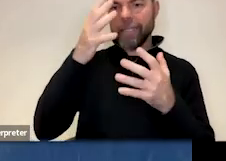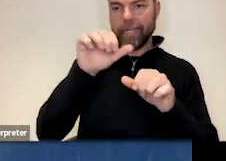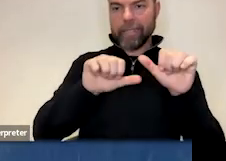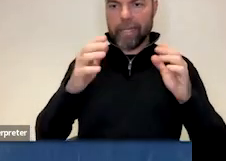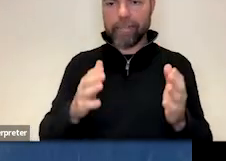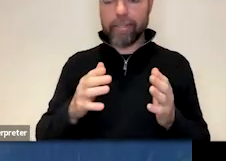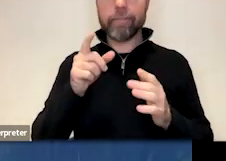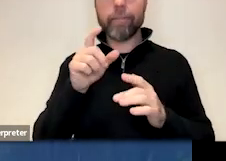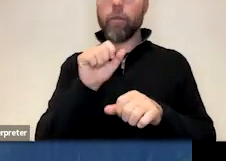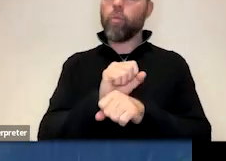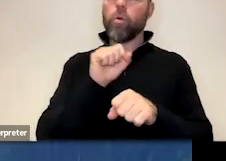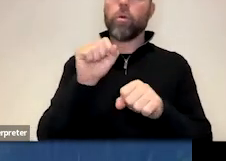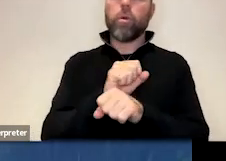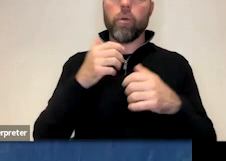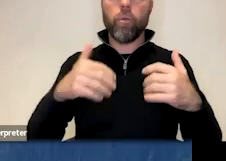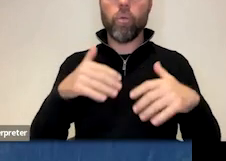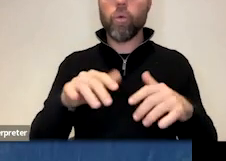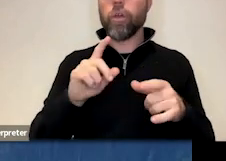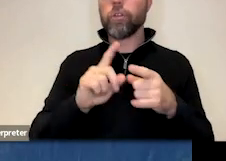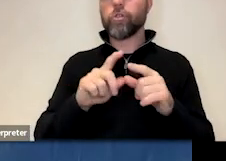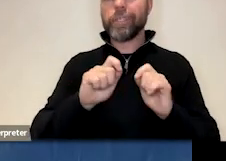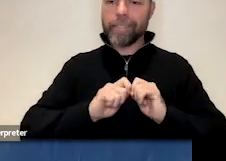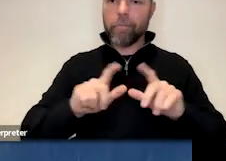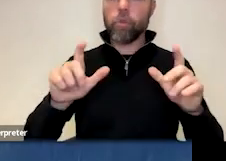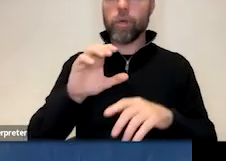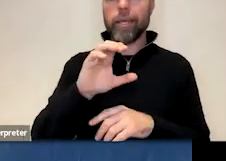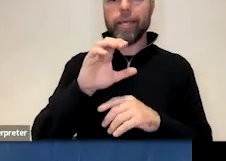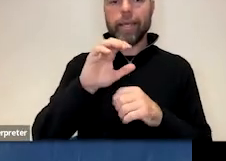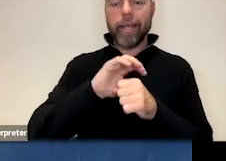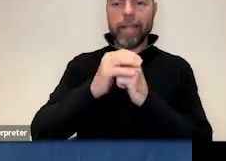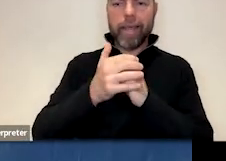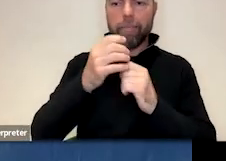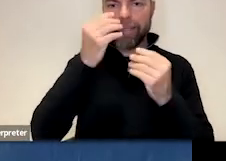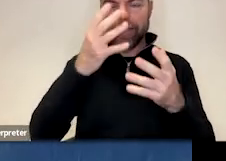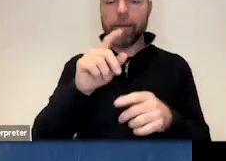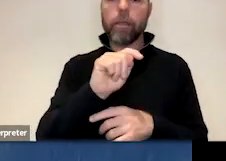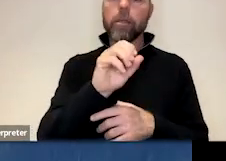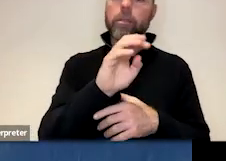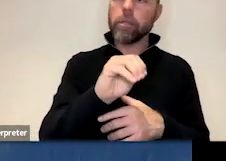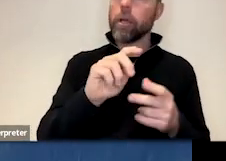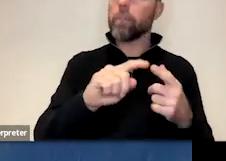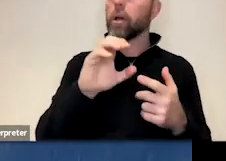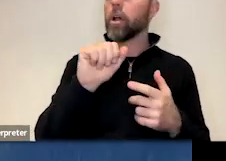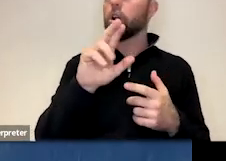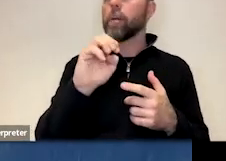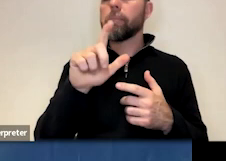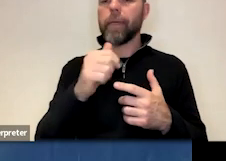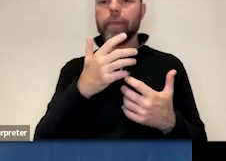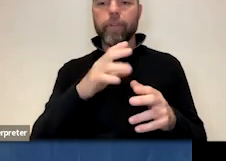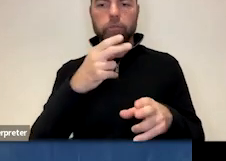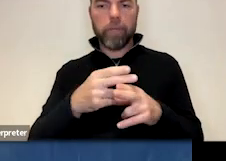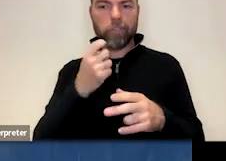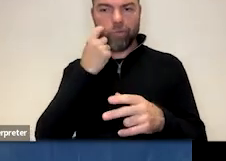who work tirelessly to deploy the climate data that Tom and Carmella talked about earlier.